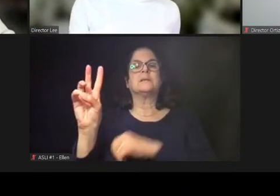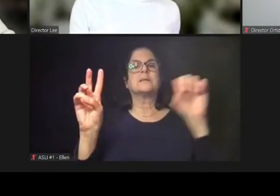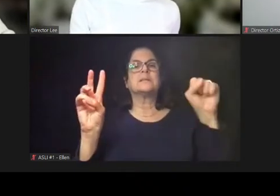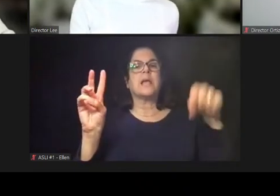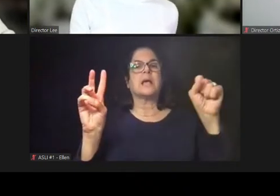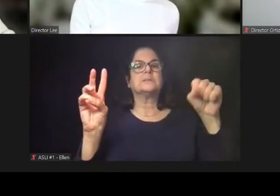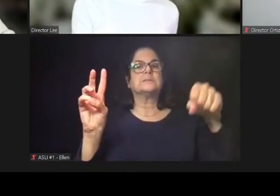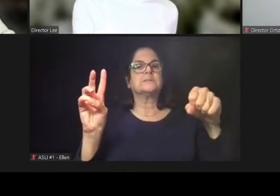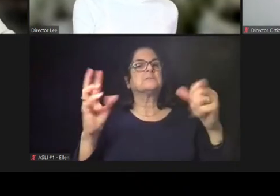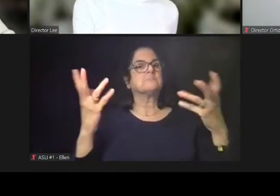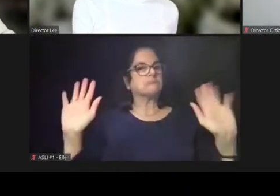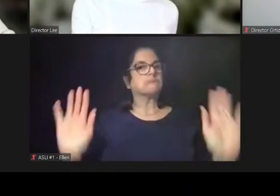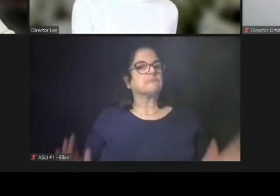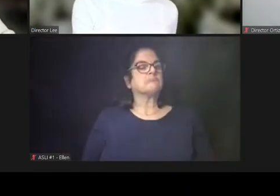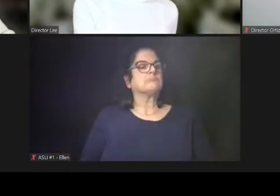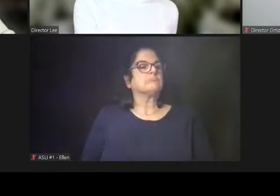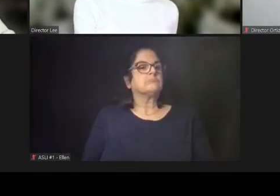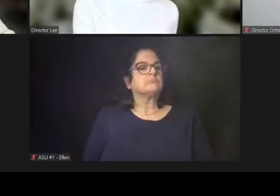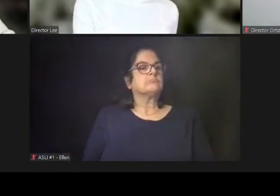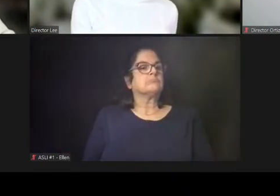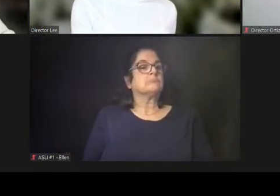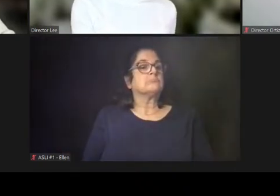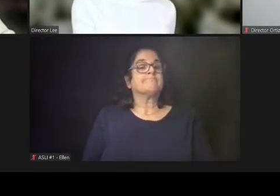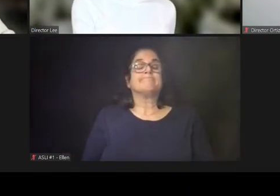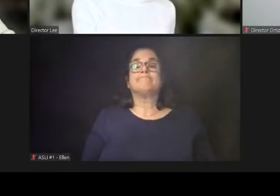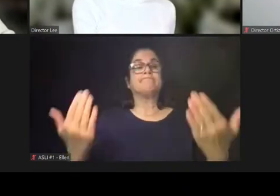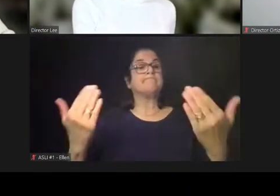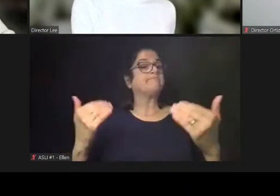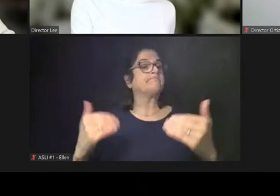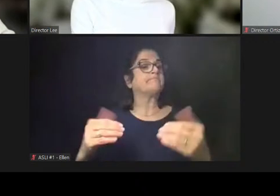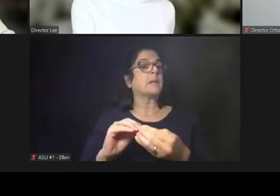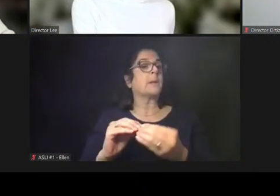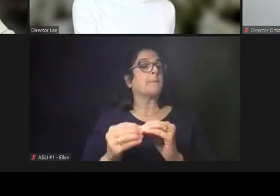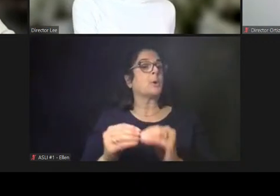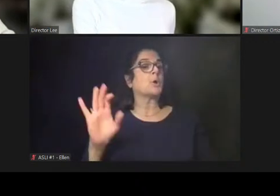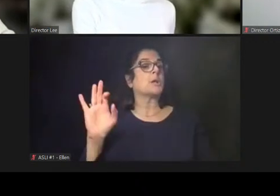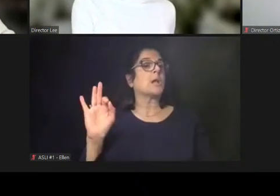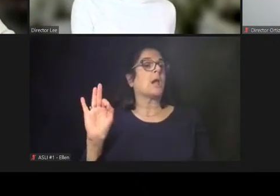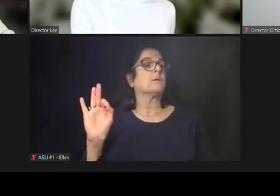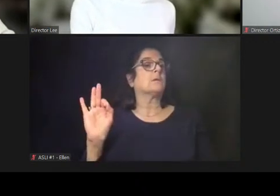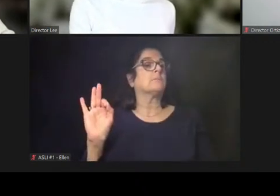votes. We can now move to agenda item number